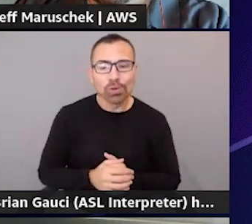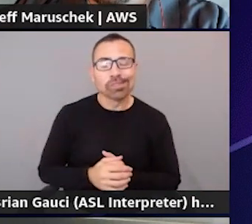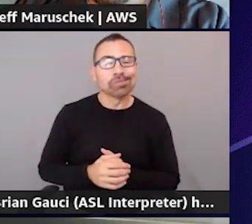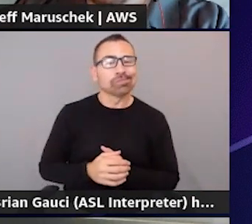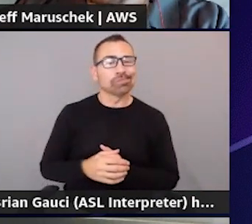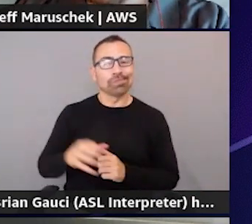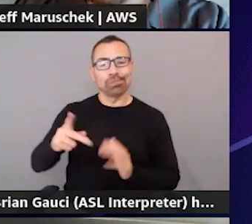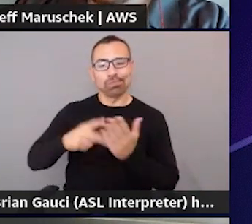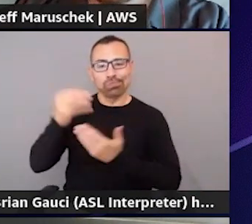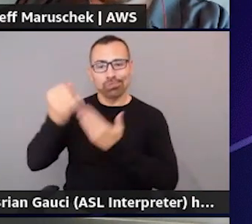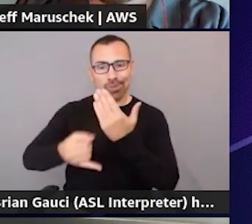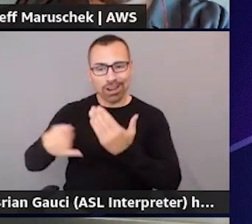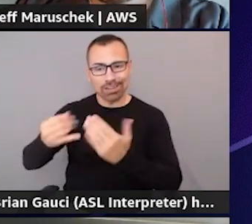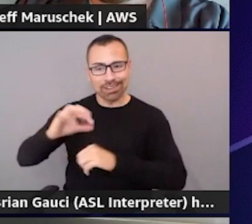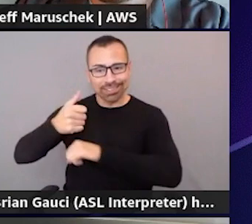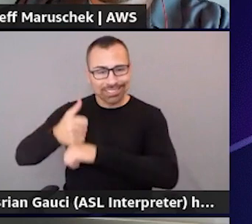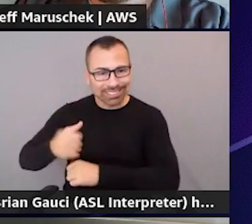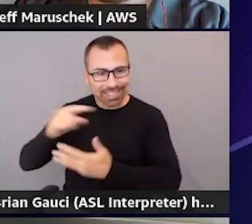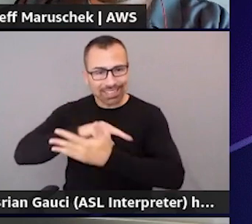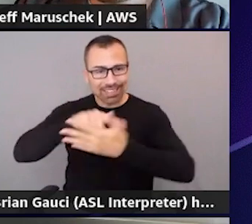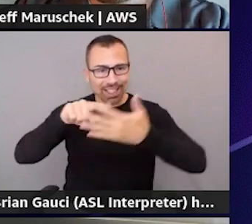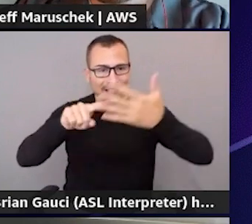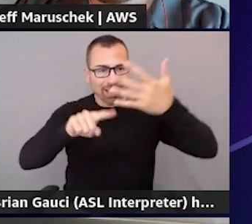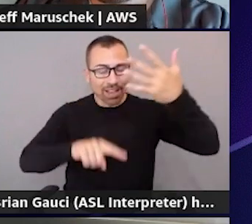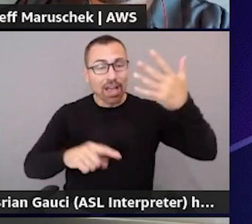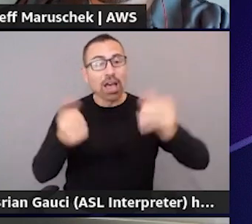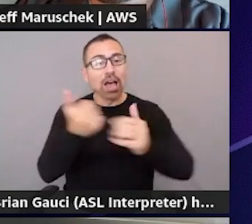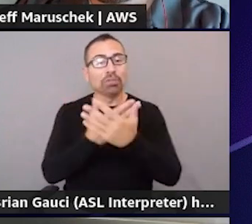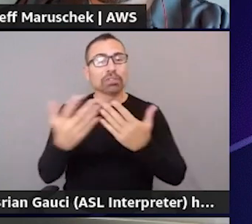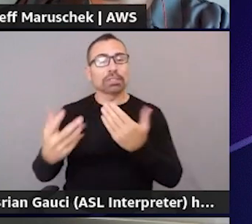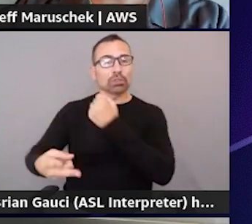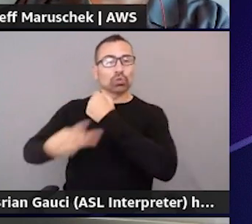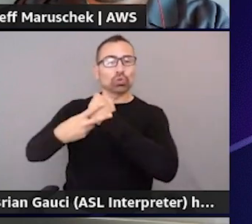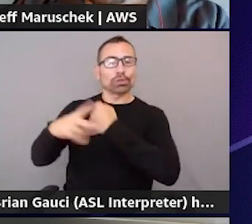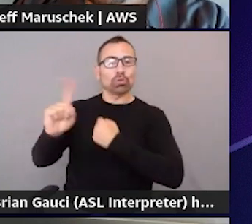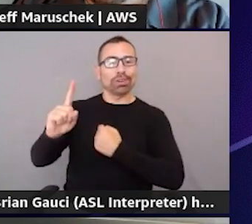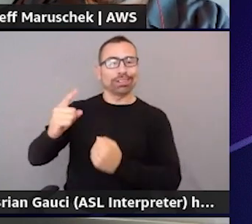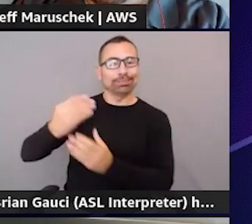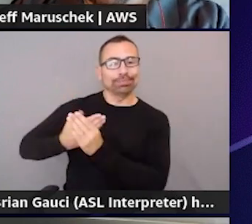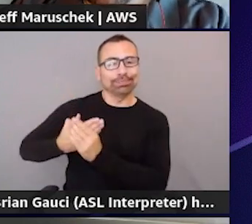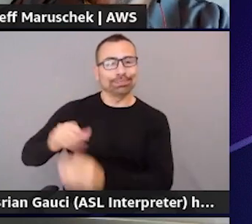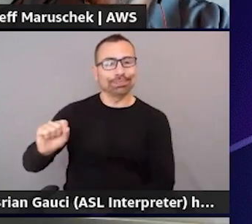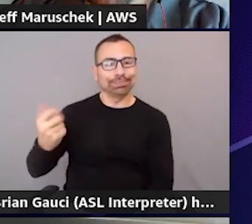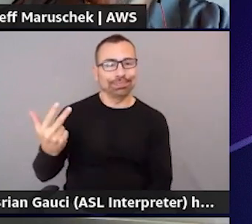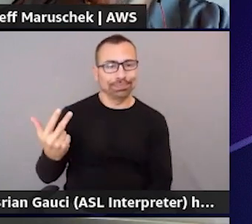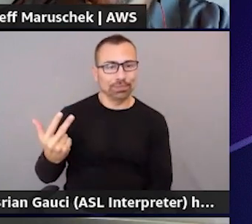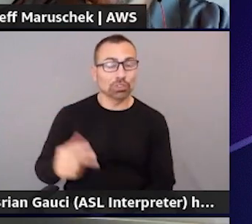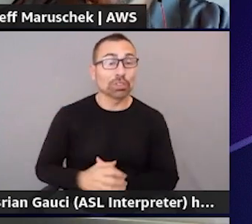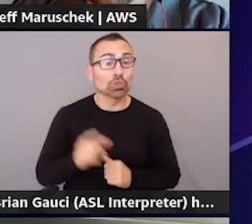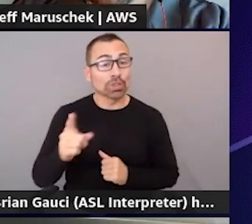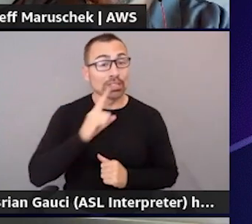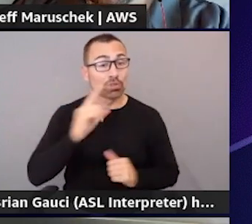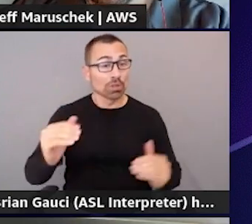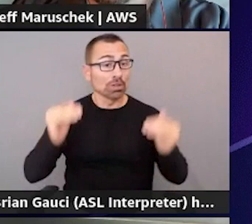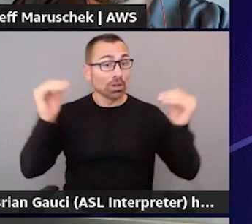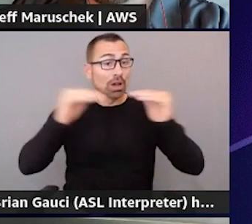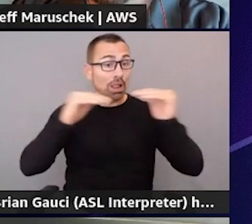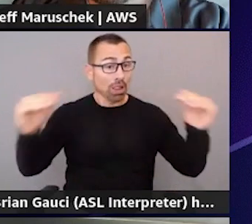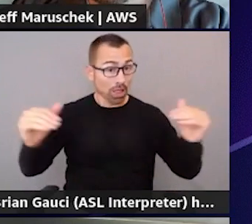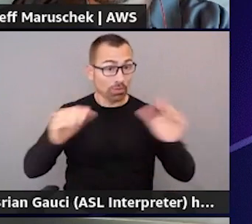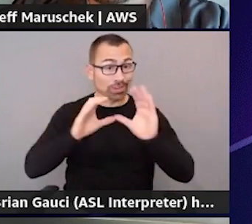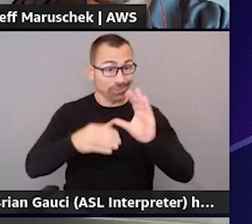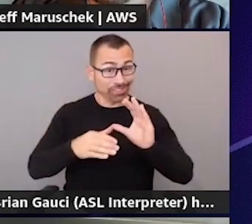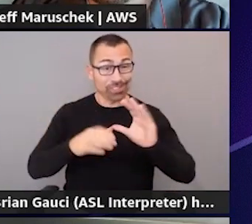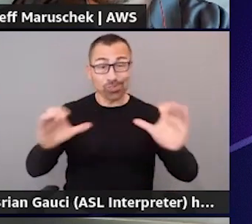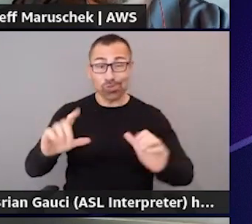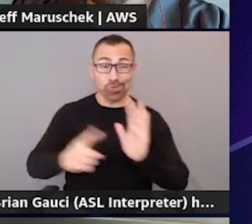for the conversion get stored in an S3 bucket. So that's why we've got that all in here. So this is just high-level configuration you would do once, and you could use